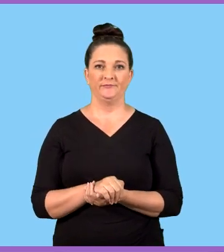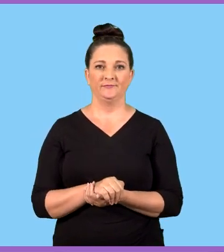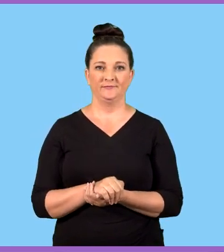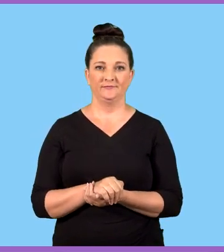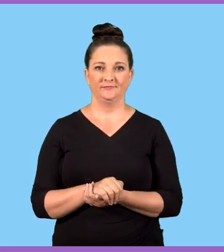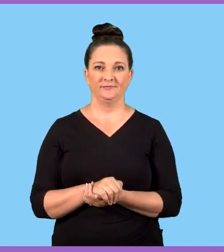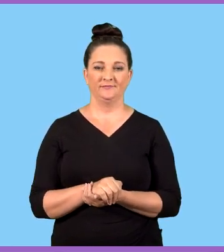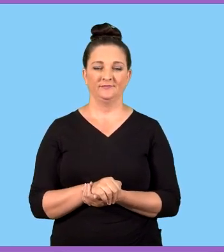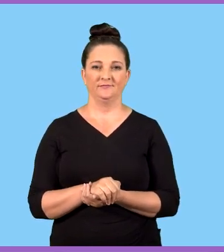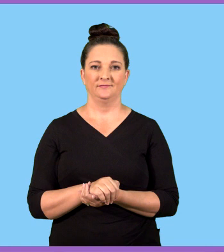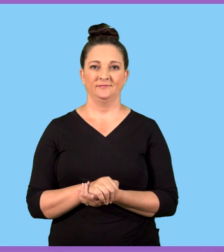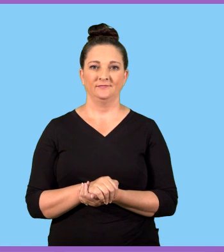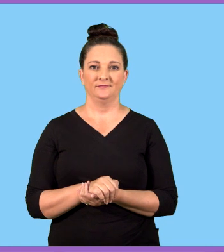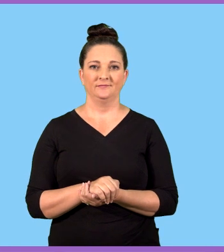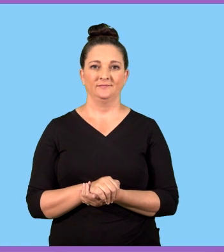22,